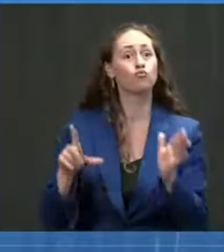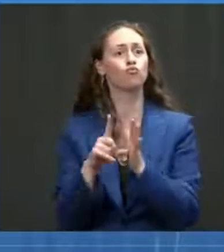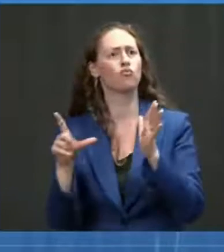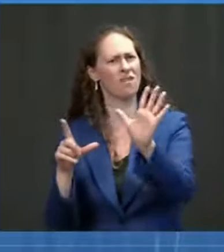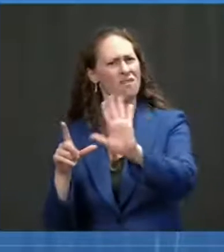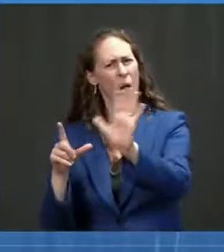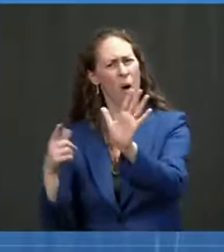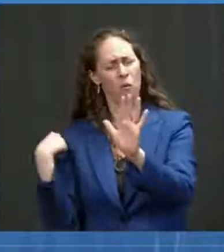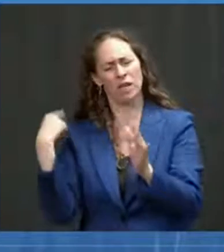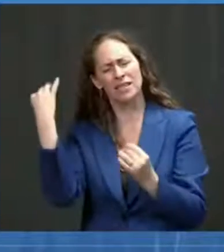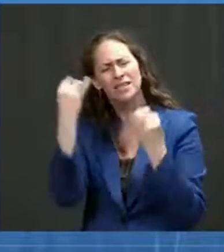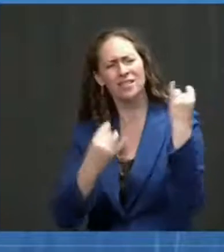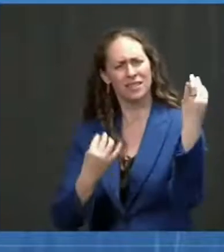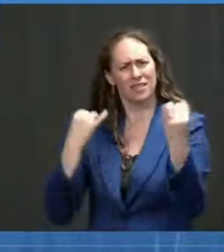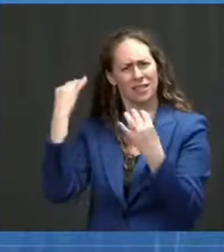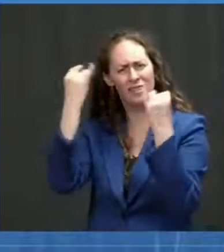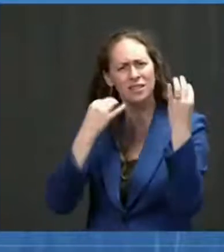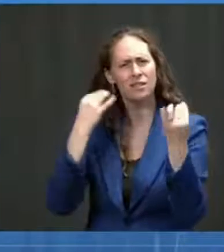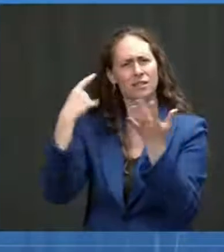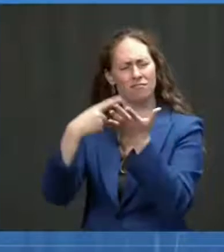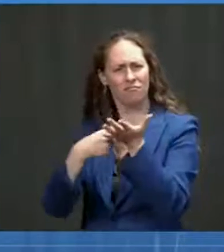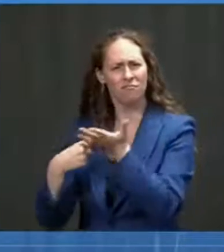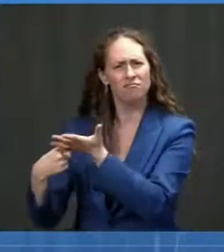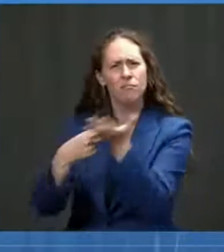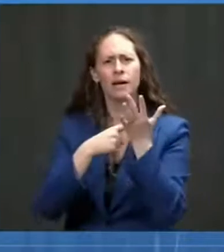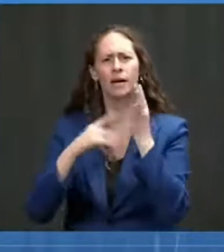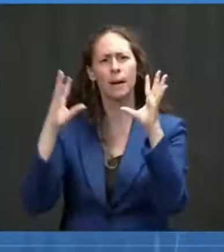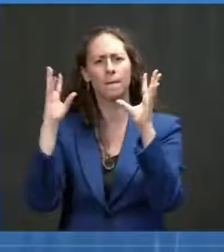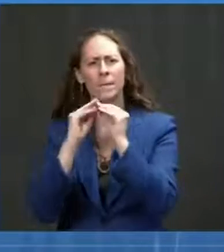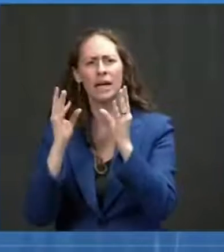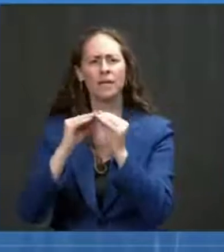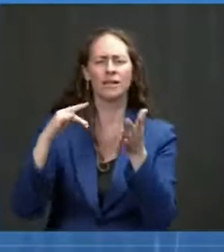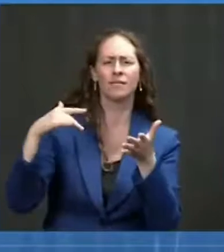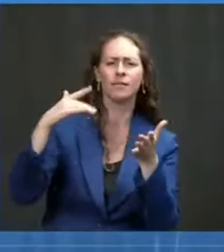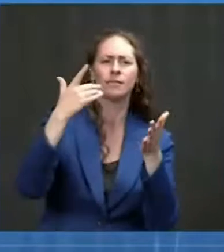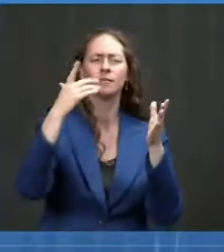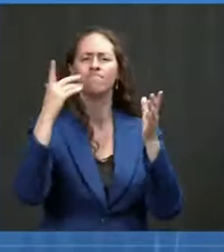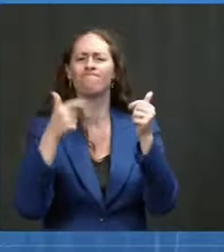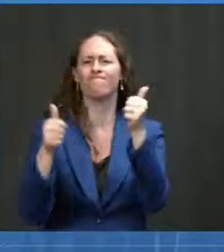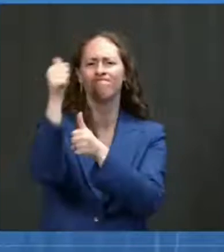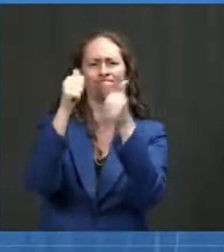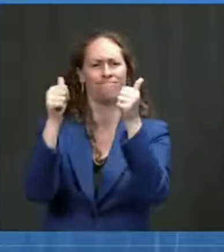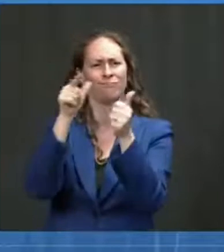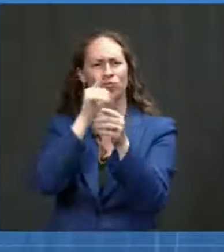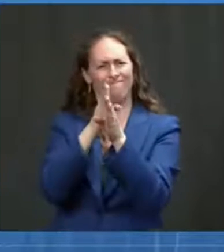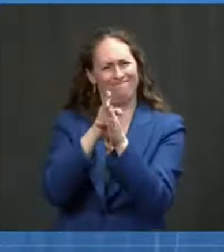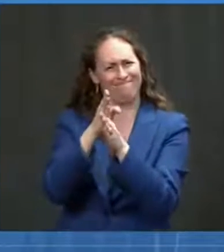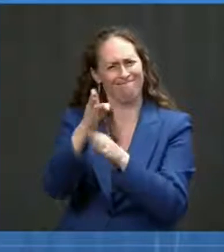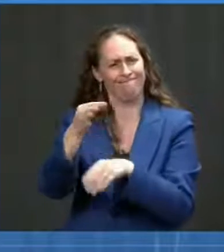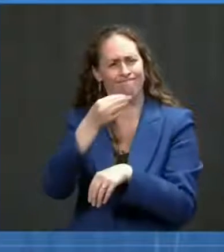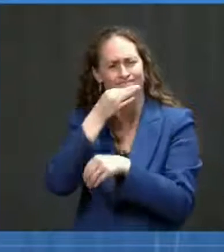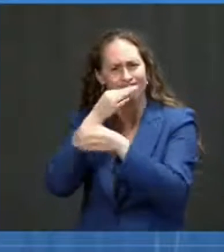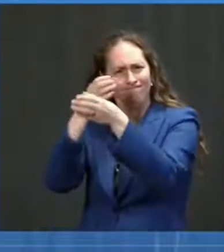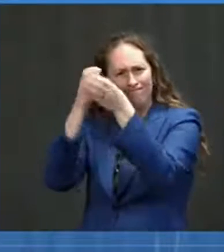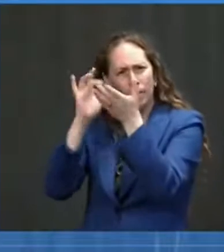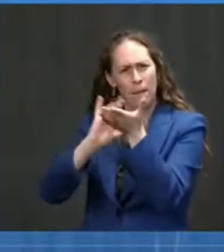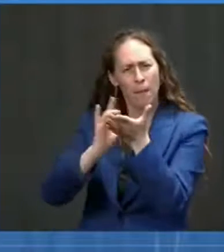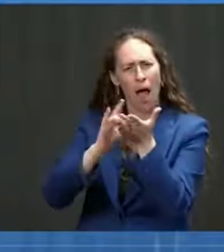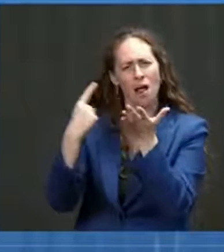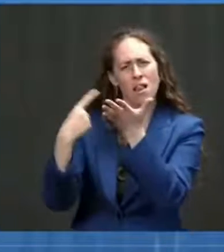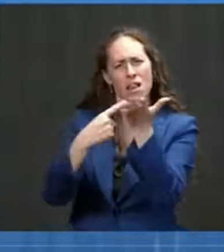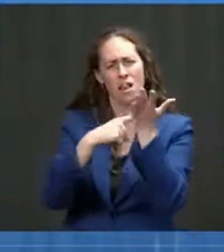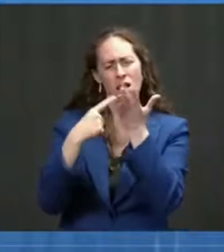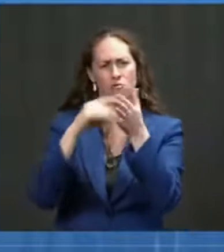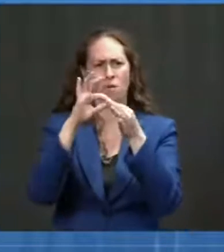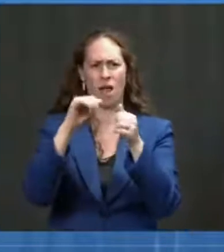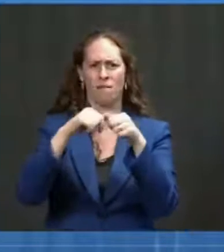the top medical and public health experts in the Department of Health and Human Services. It was informed by data,